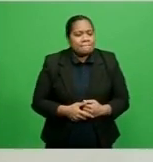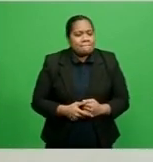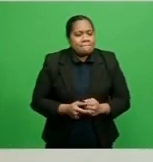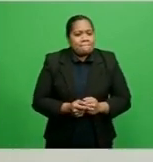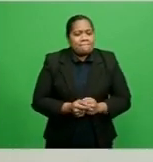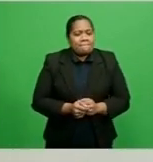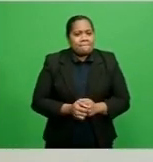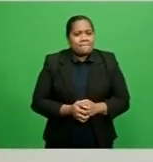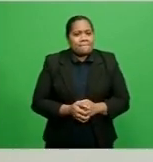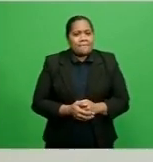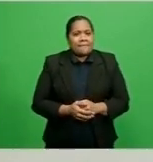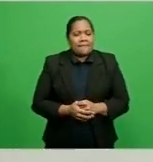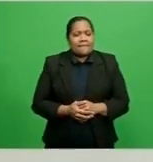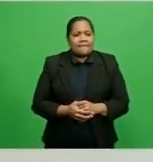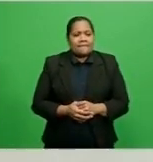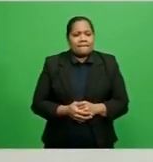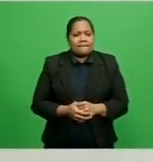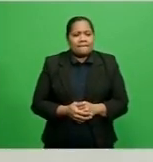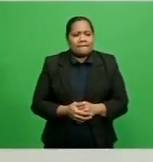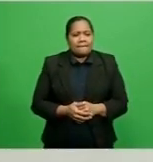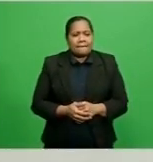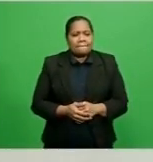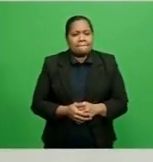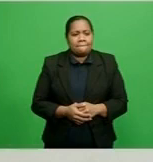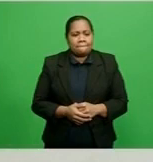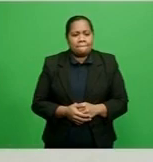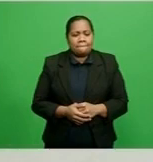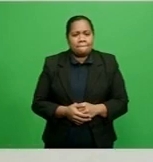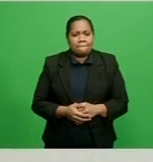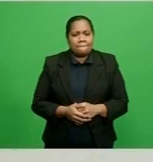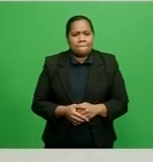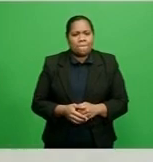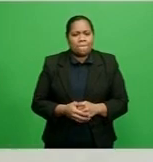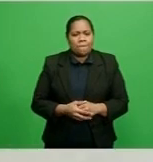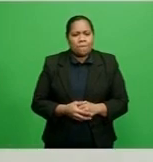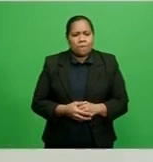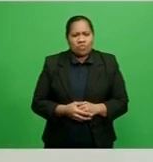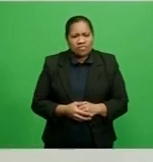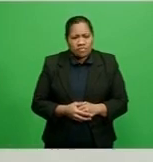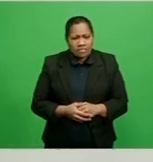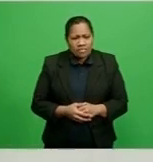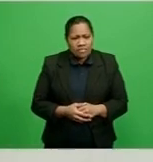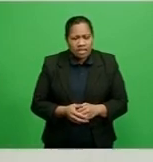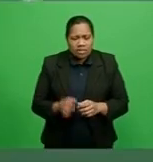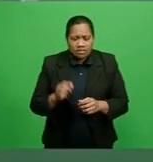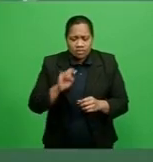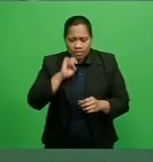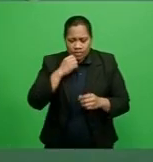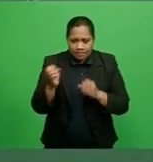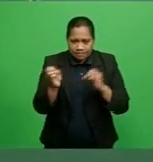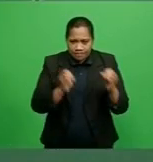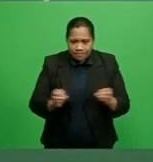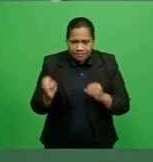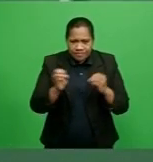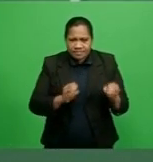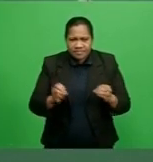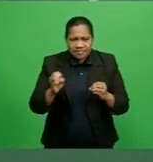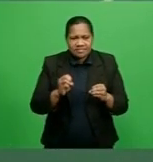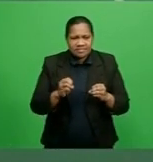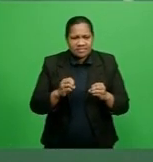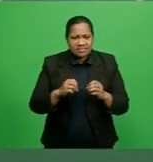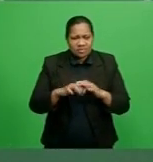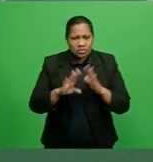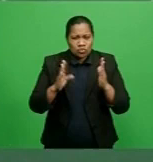because in FIFA there's a lot of competition being organized within all